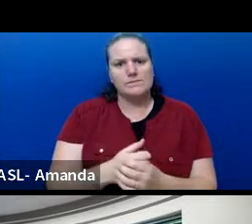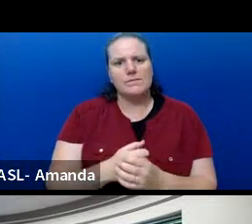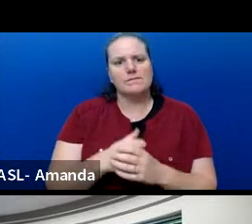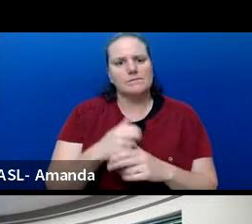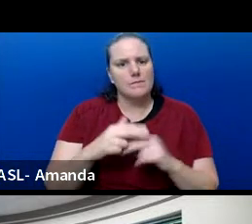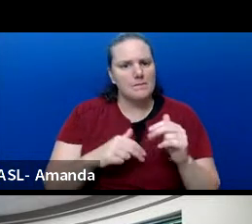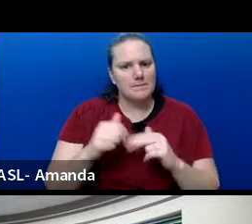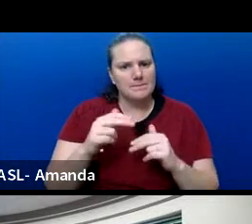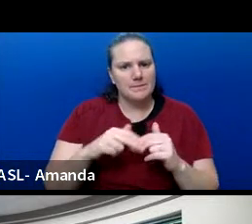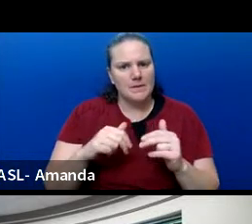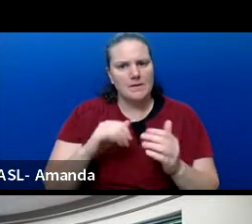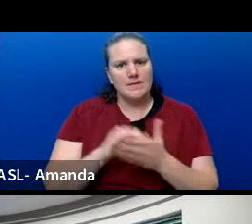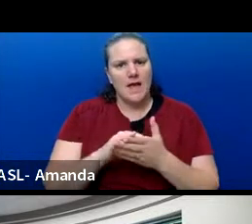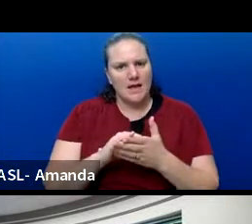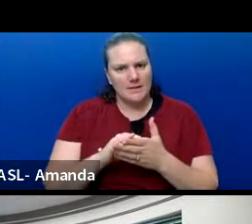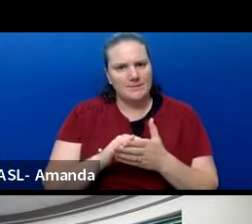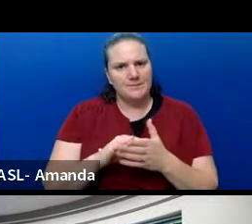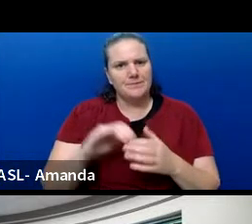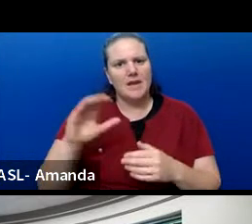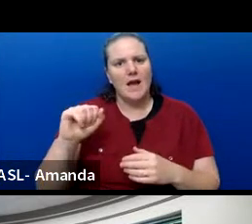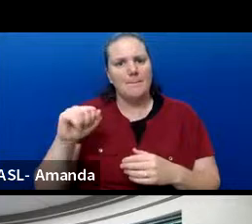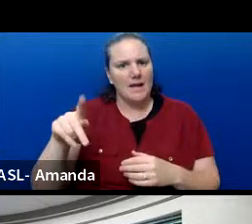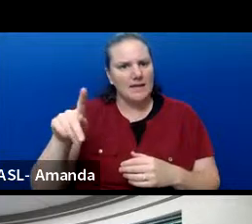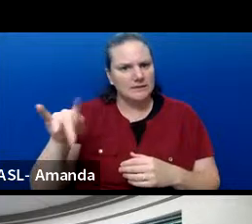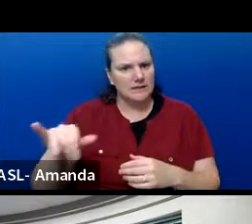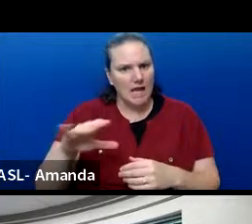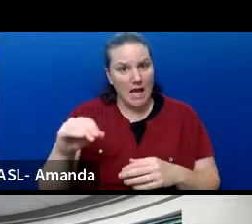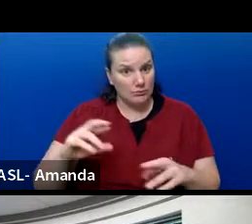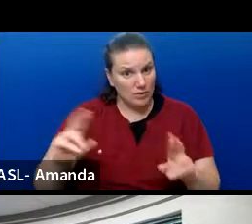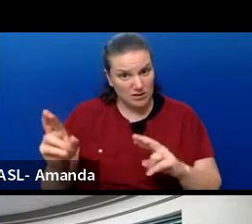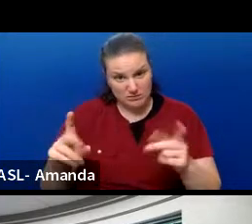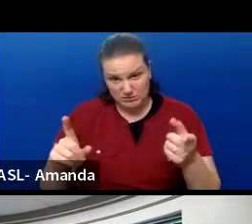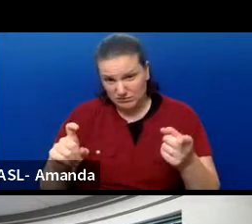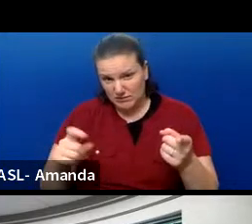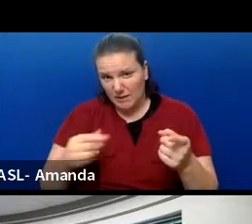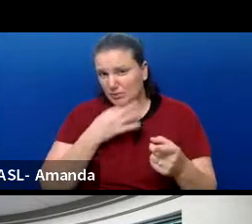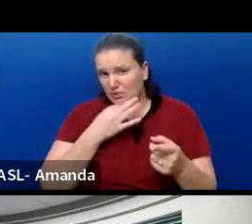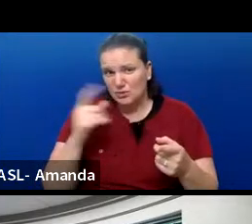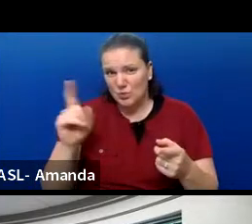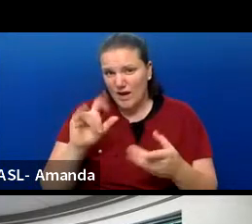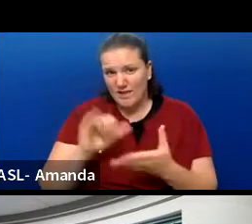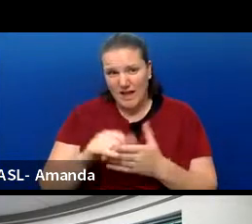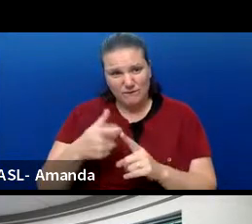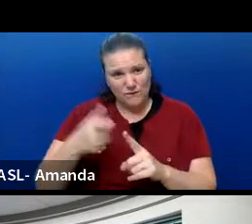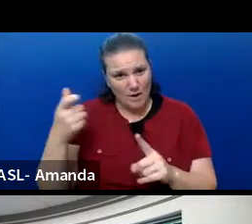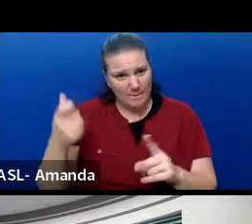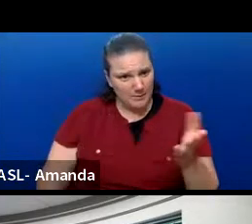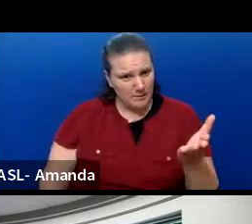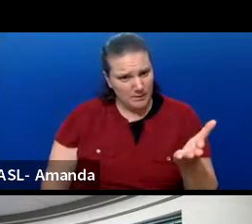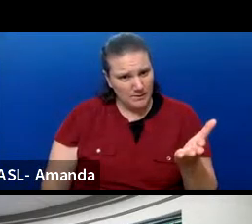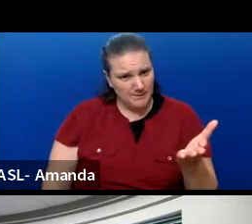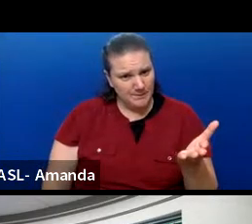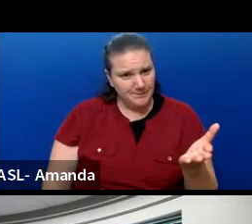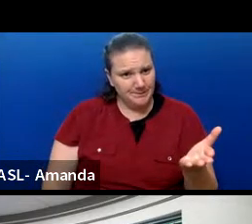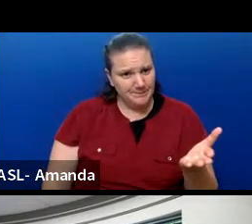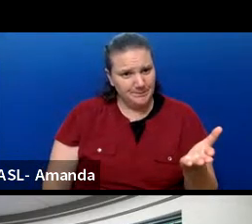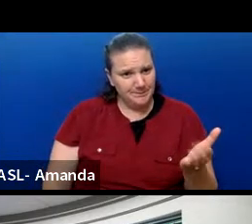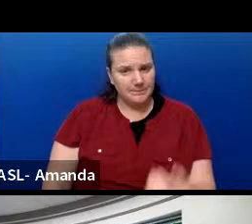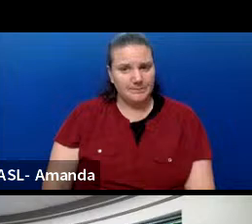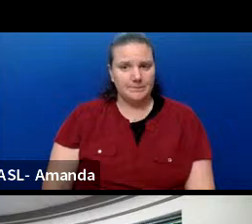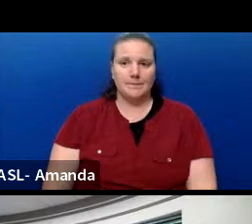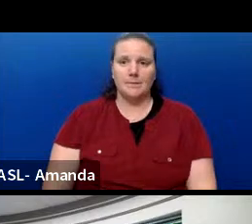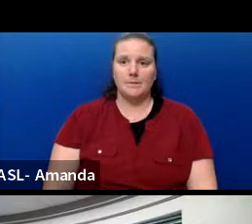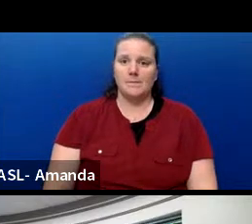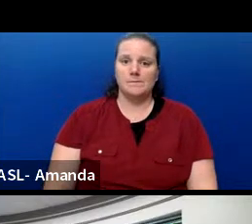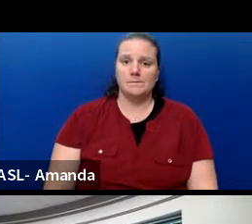that capacity and the readiness. And I'm just curious, where are those resources going to come from? Correct. So we